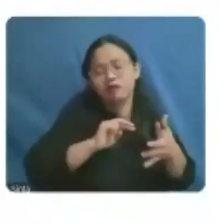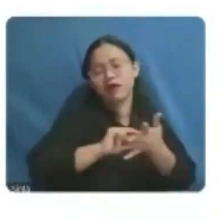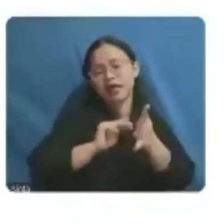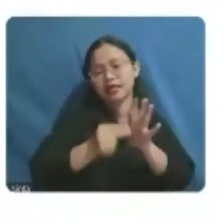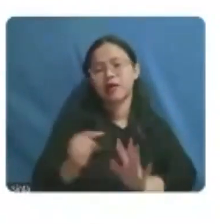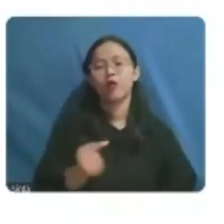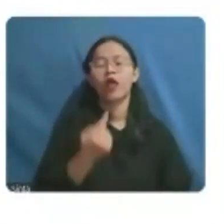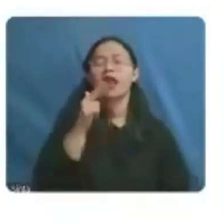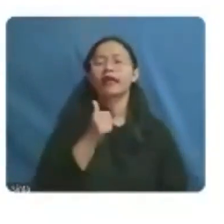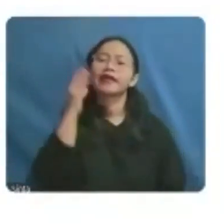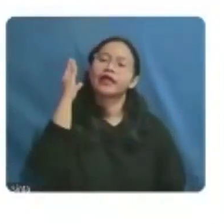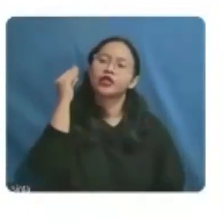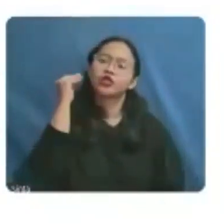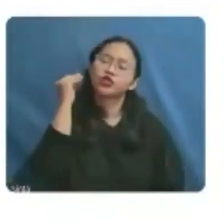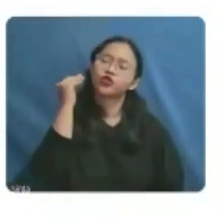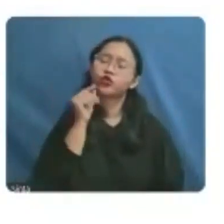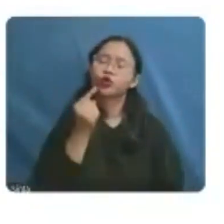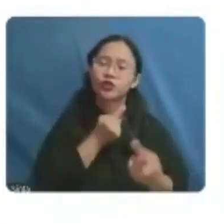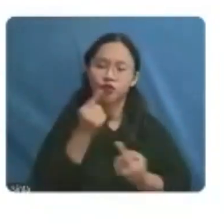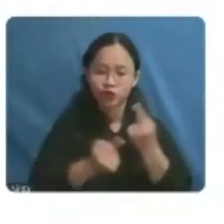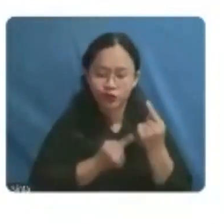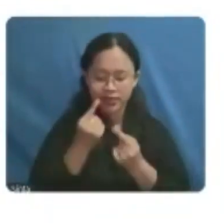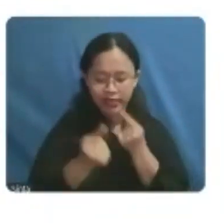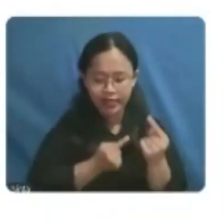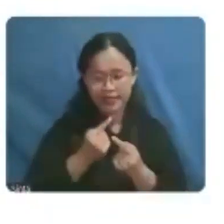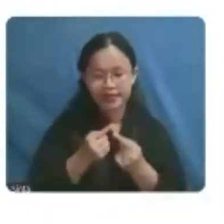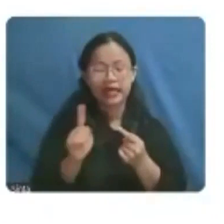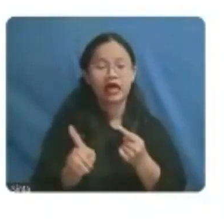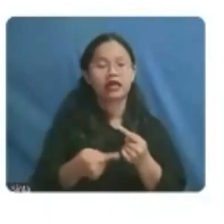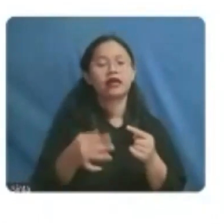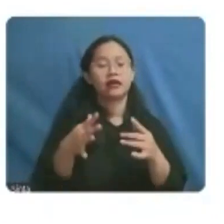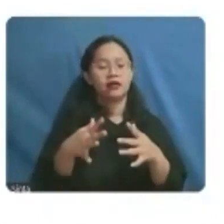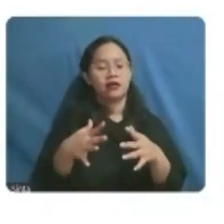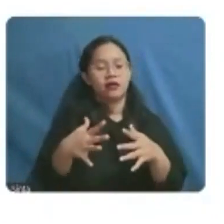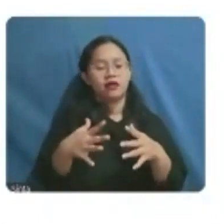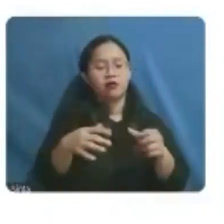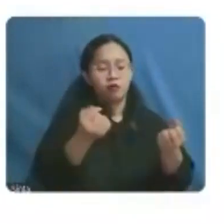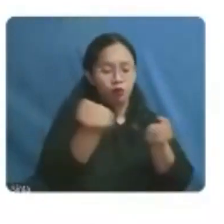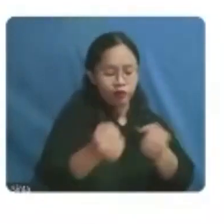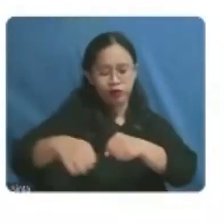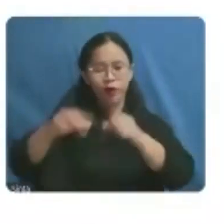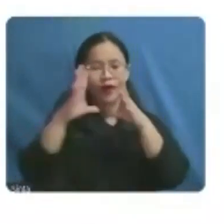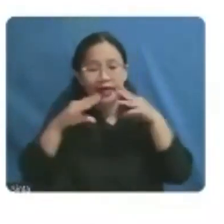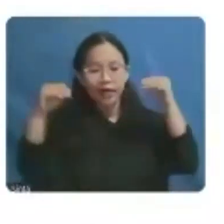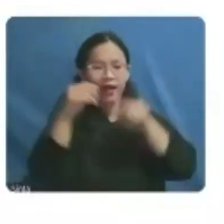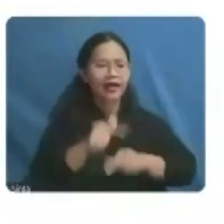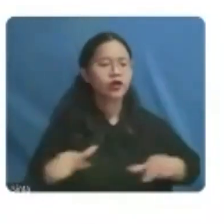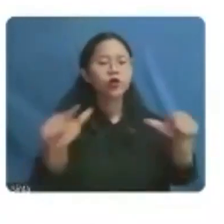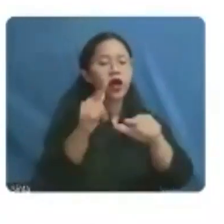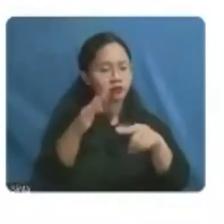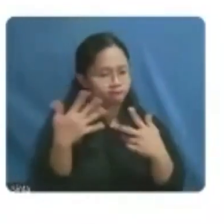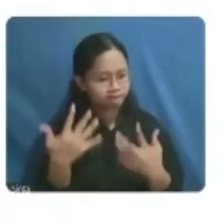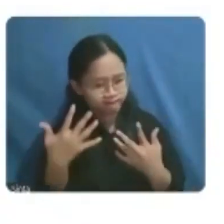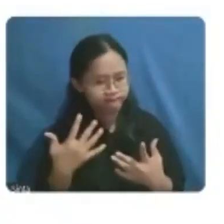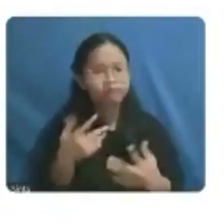on construction. All of these things have to really be policy related solutions that we focus in on the longer term,